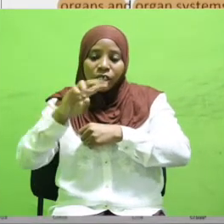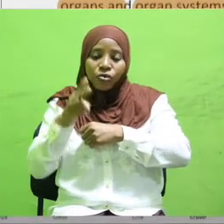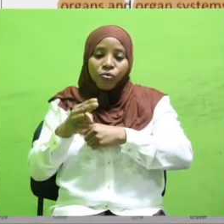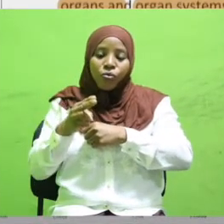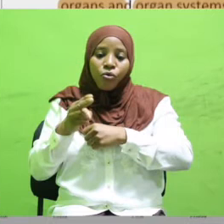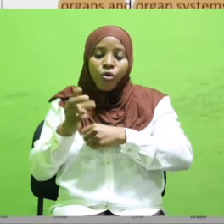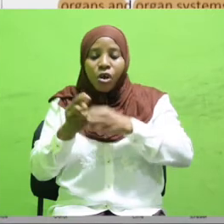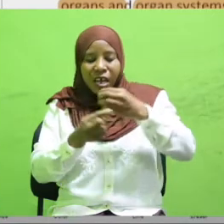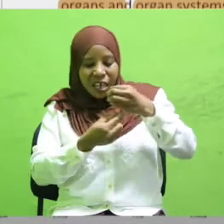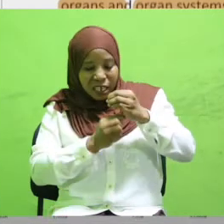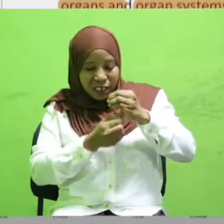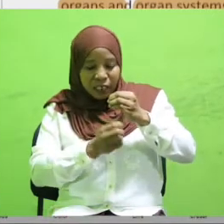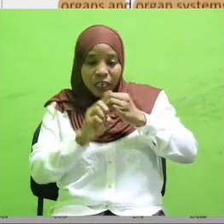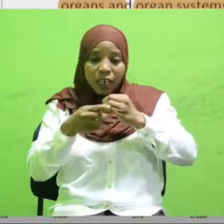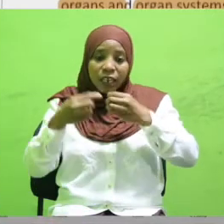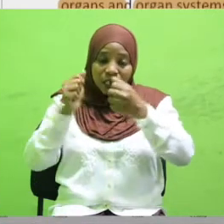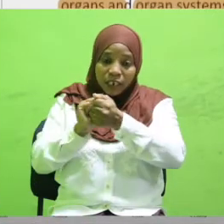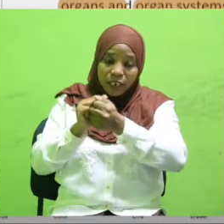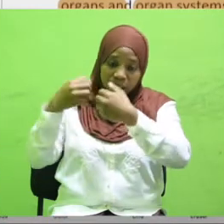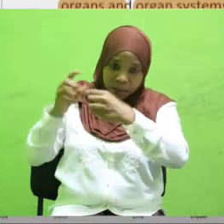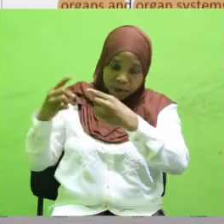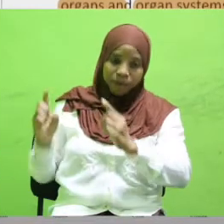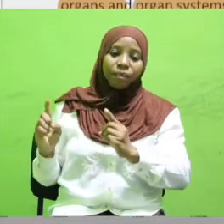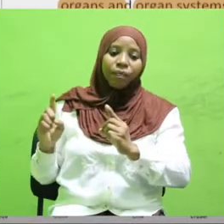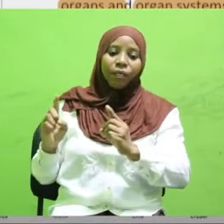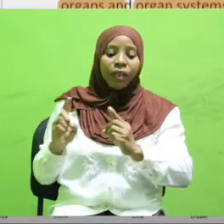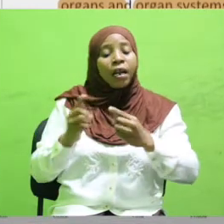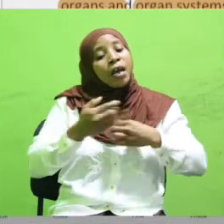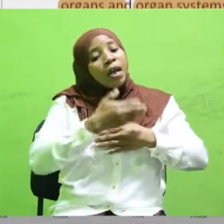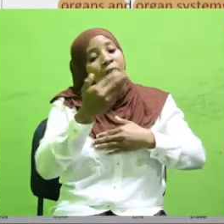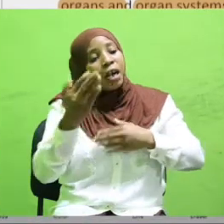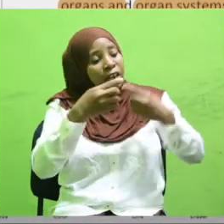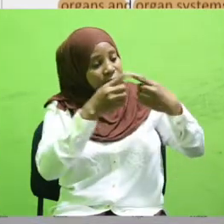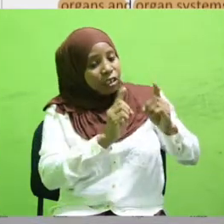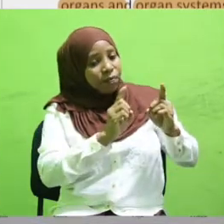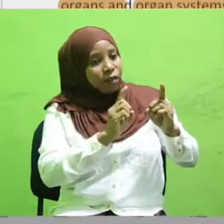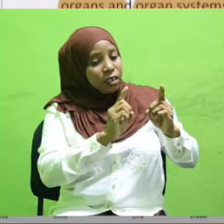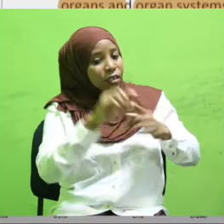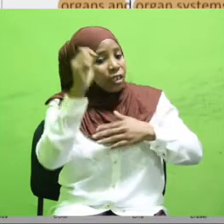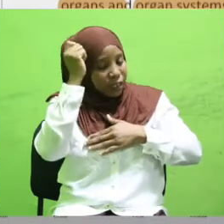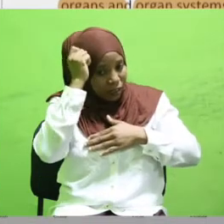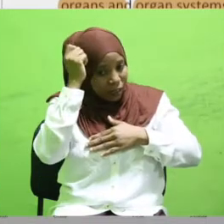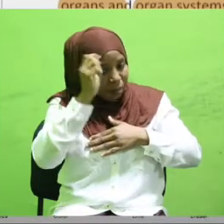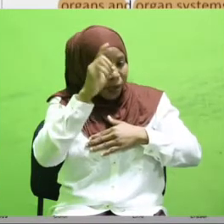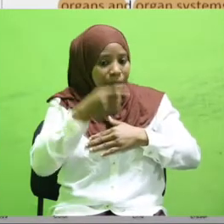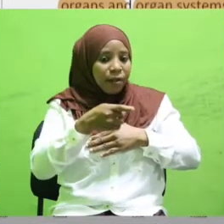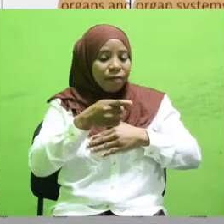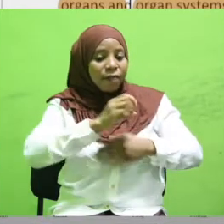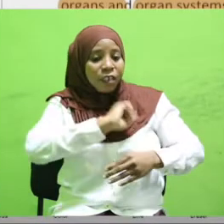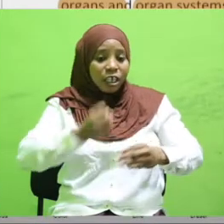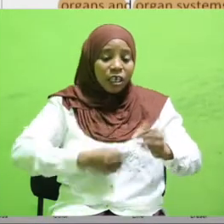cells. Most of them, in another difference is that members of kingdom plantae